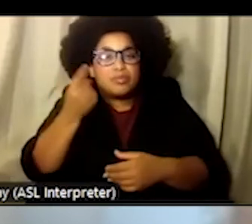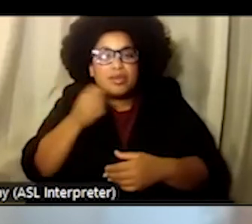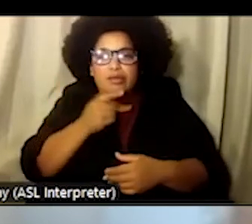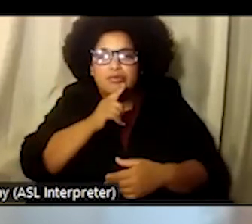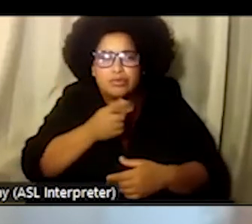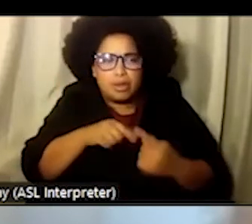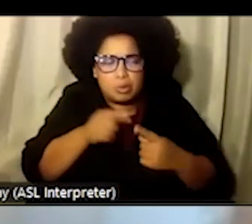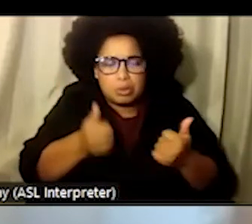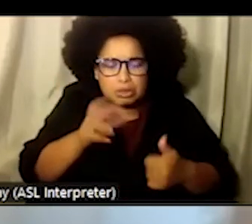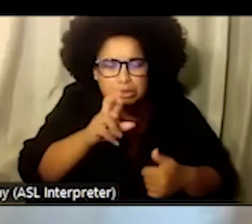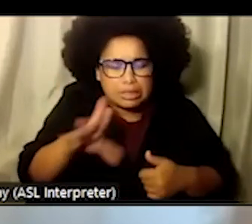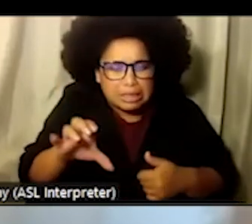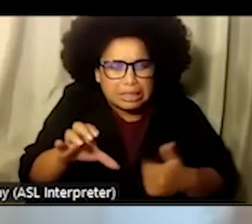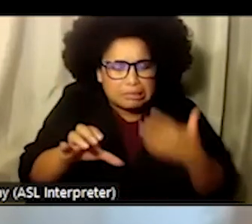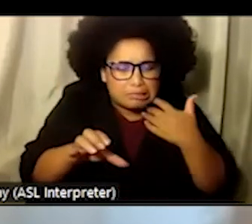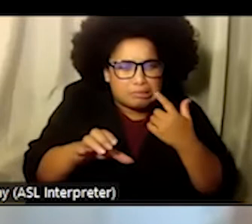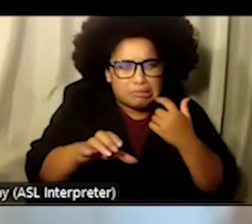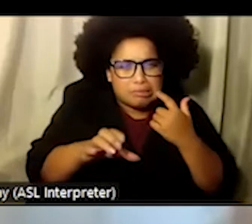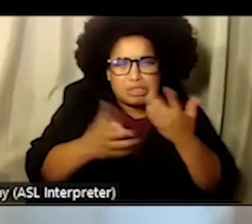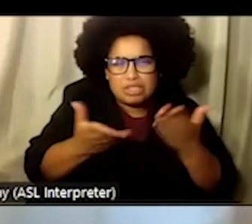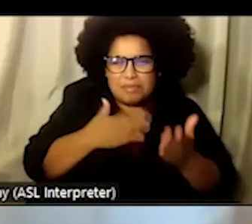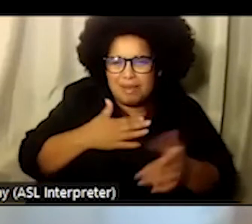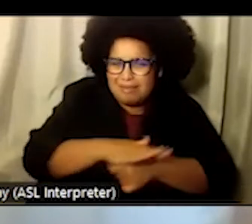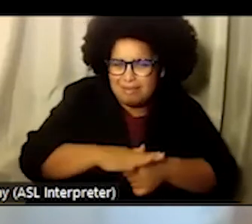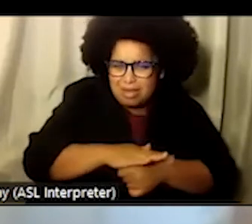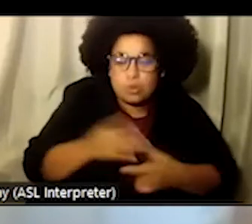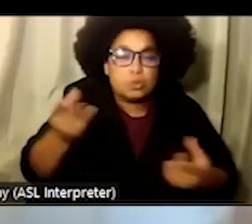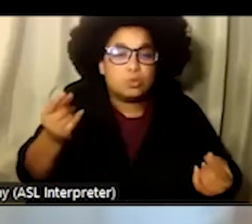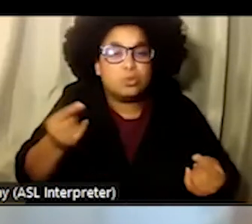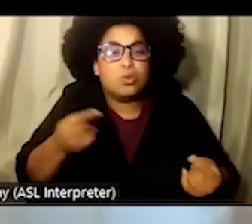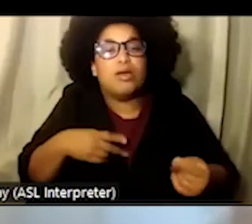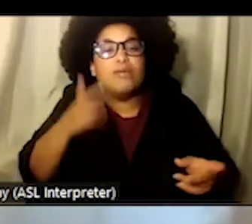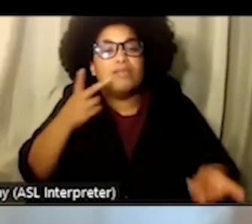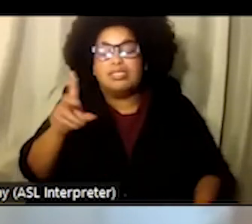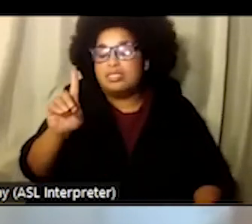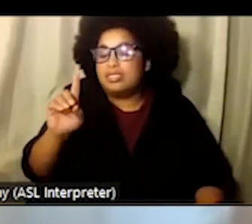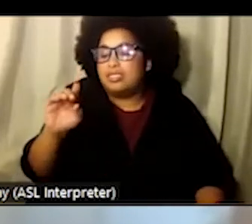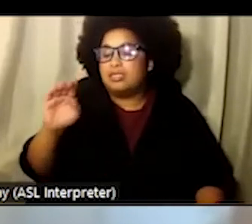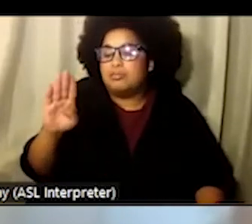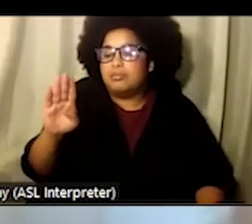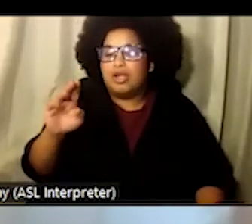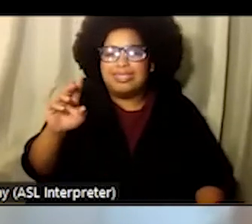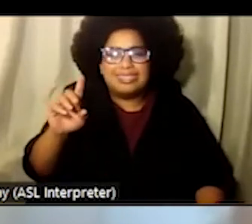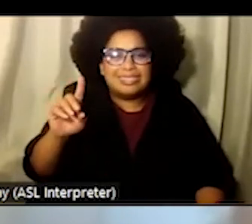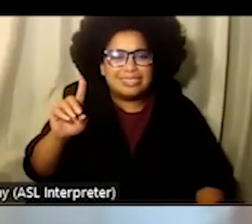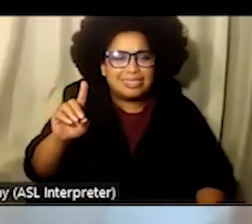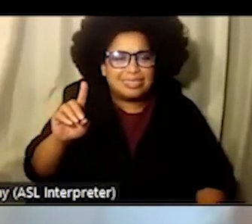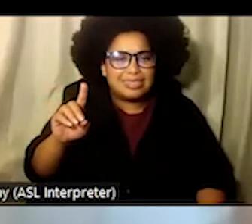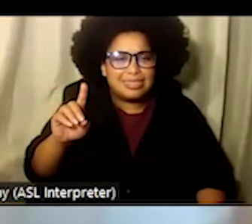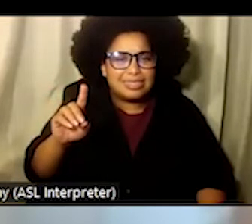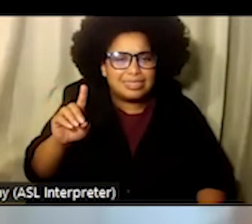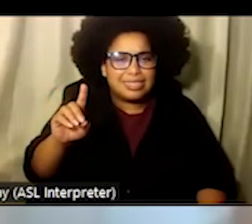of which regional center serves the area that you are in, you can go to DDS's website, the Department of Developmental